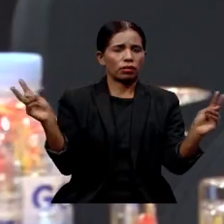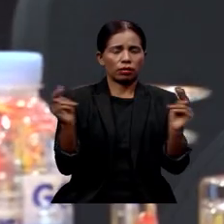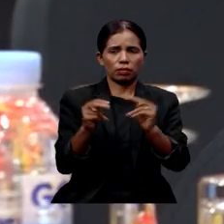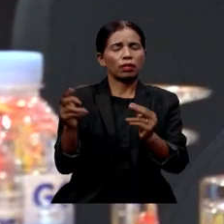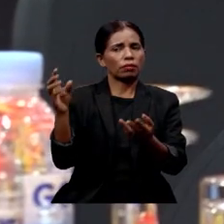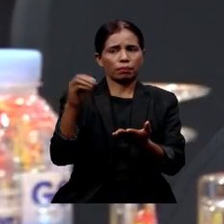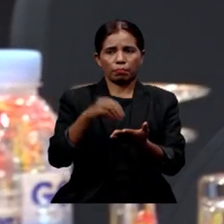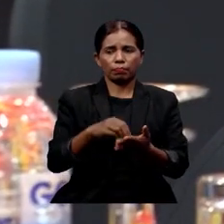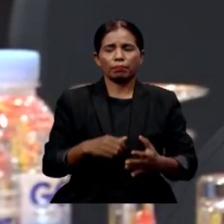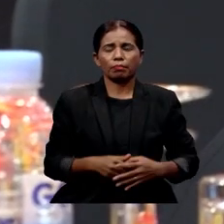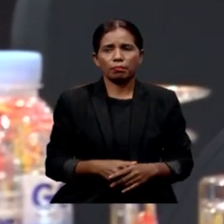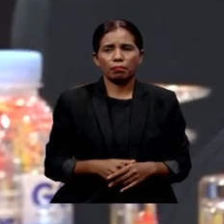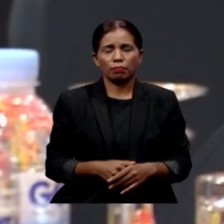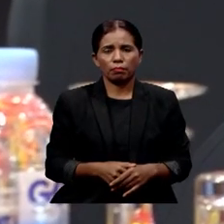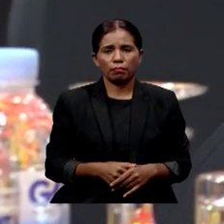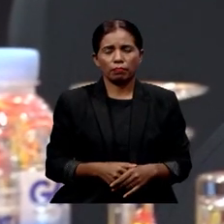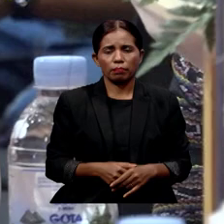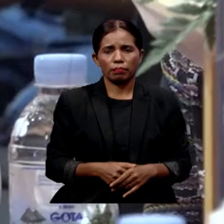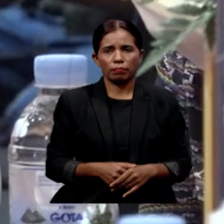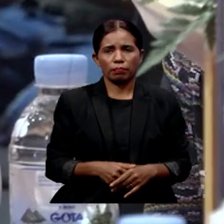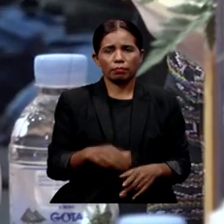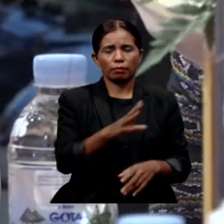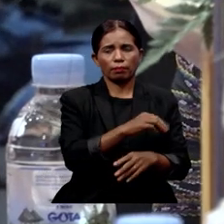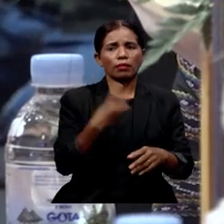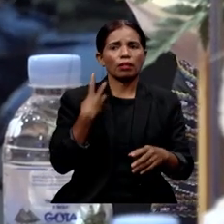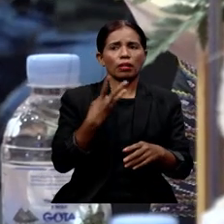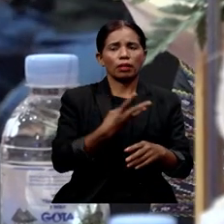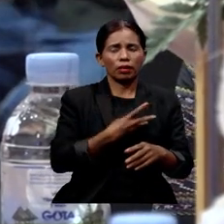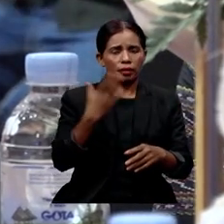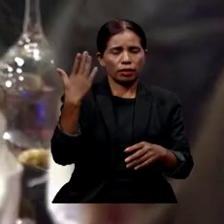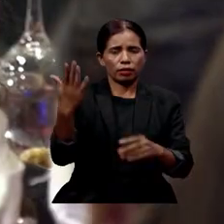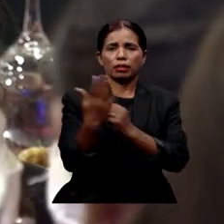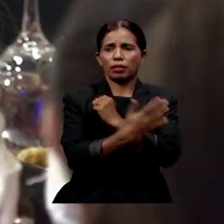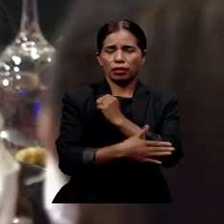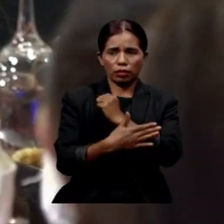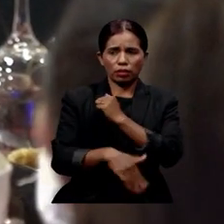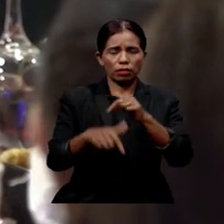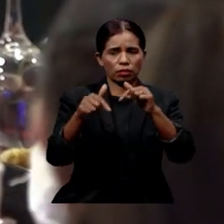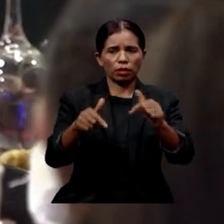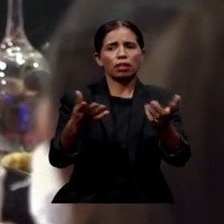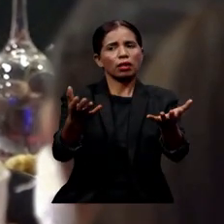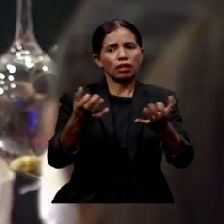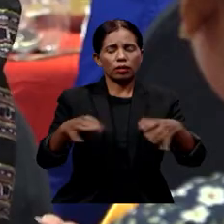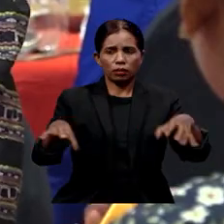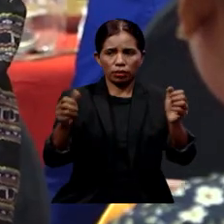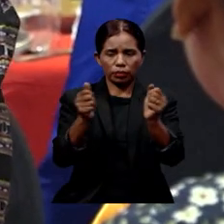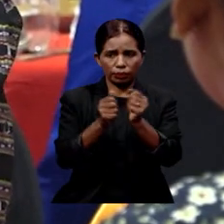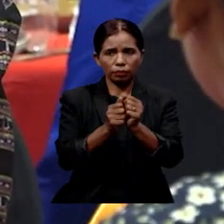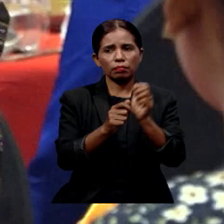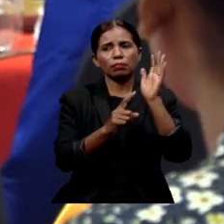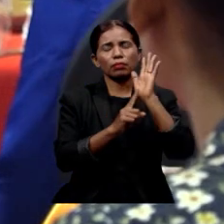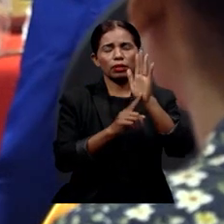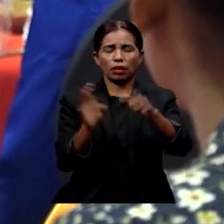possible. The telecommunications operators in the country have a key role in fostering